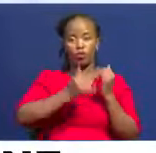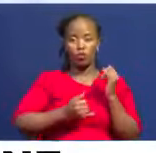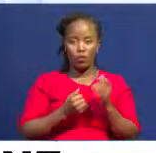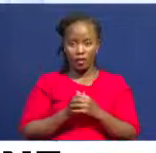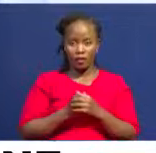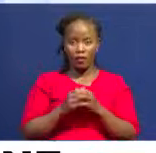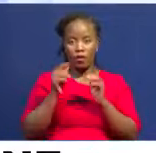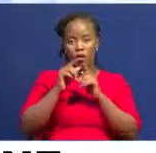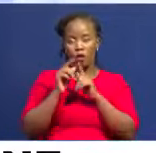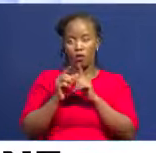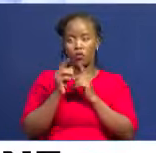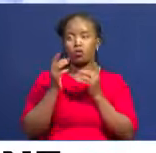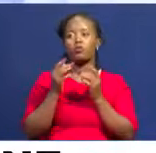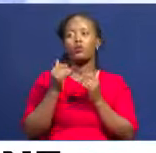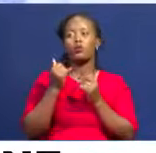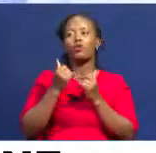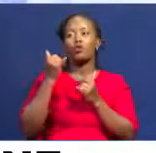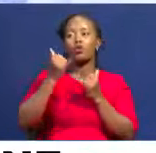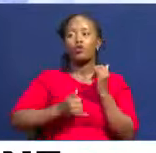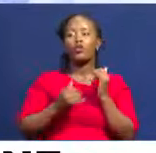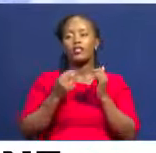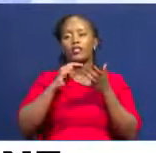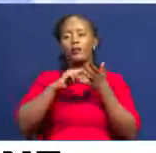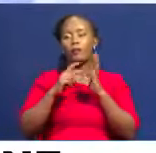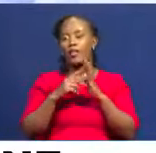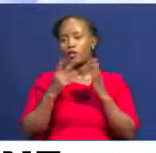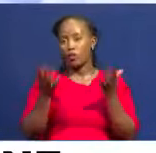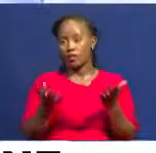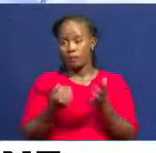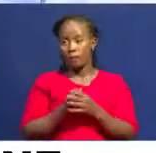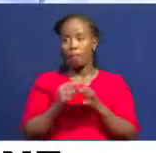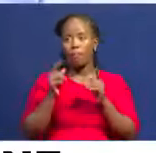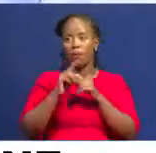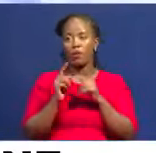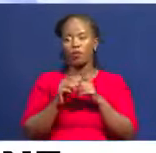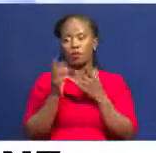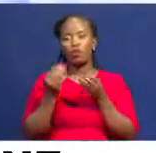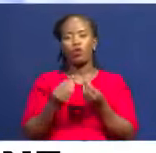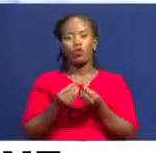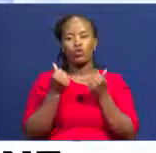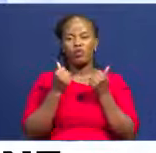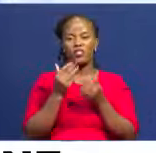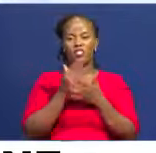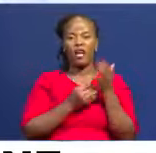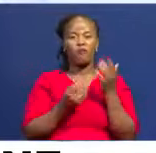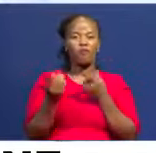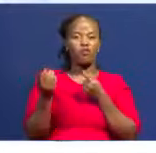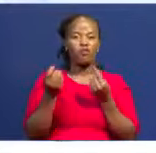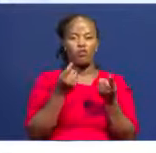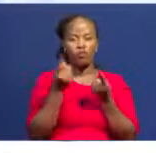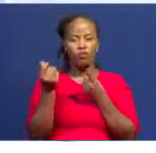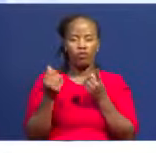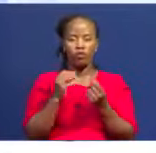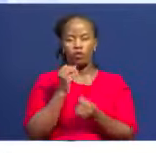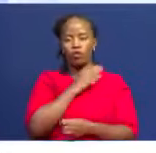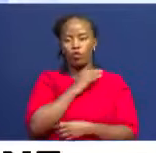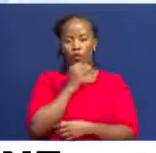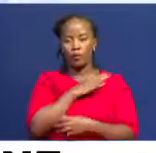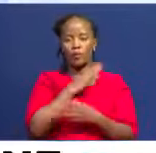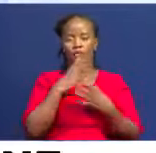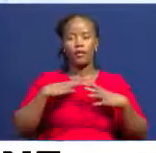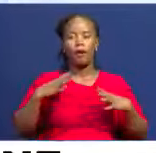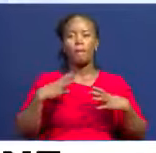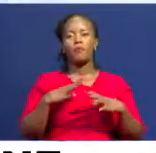that conclusion means also dealing with some of the small grievances that people are